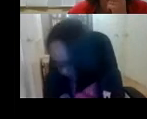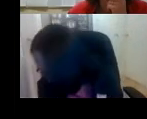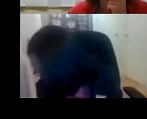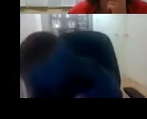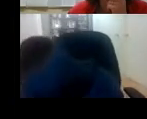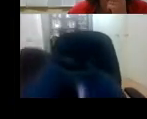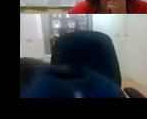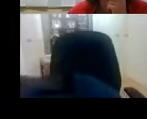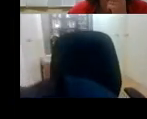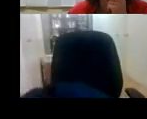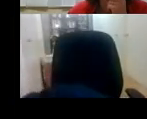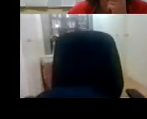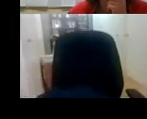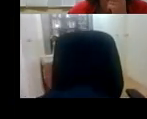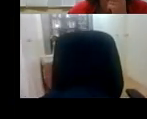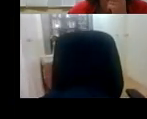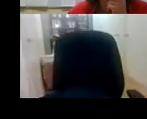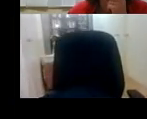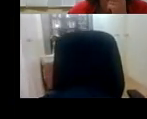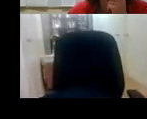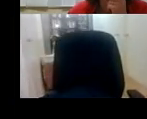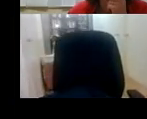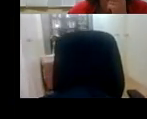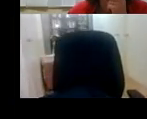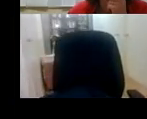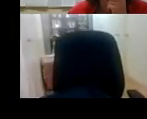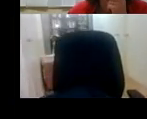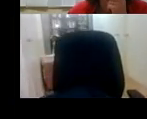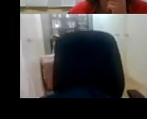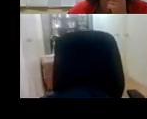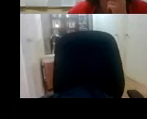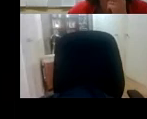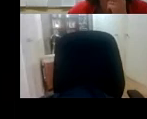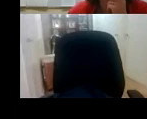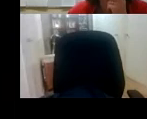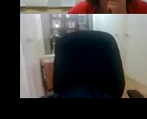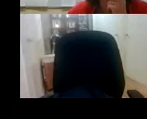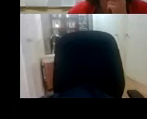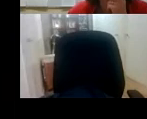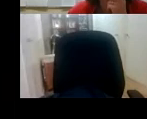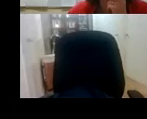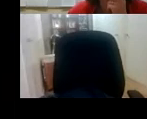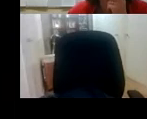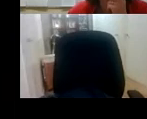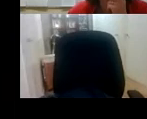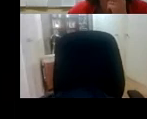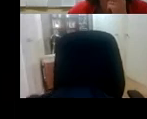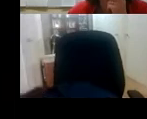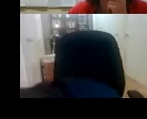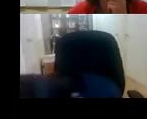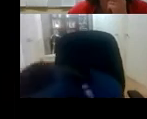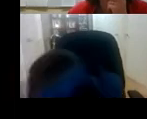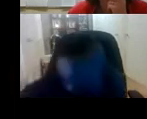times limit your media intake 15 minutes twice a day is plenty for reading about the numbers the